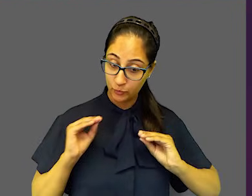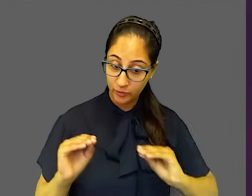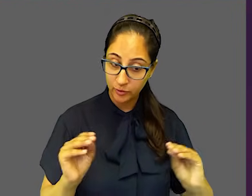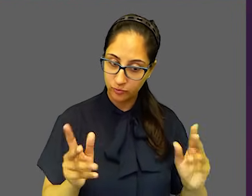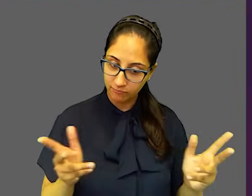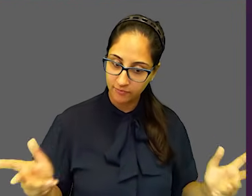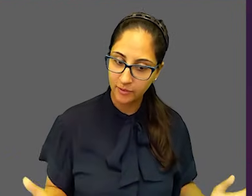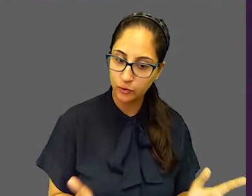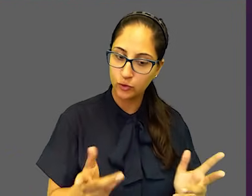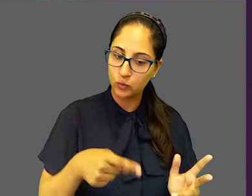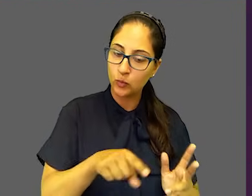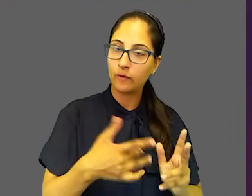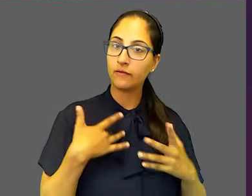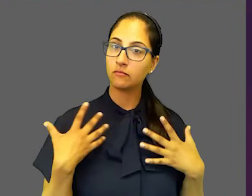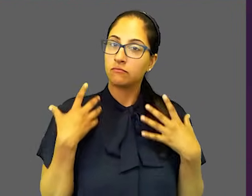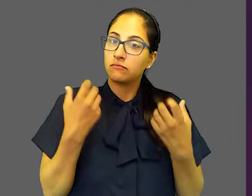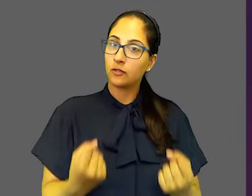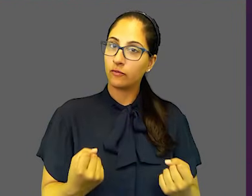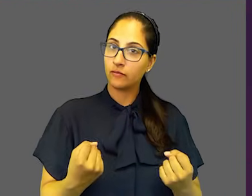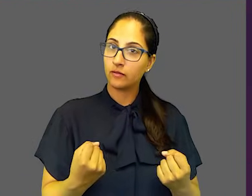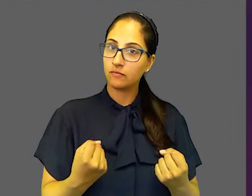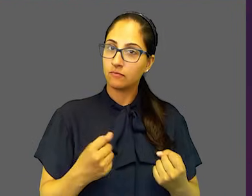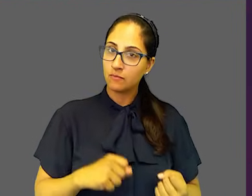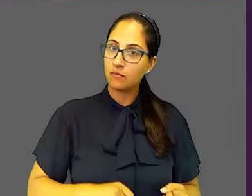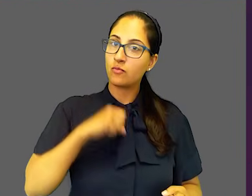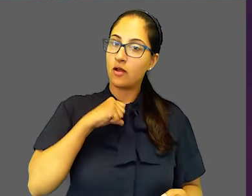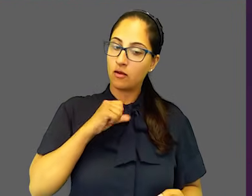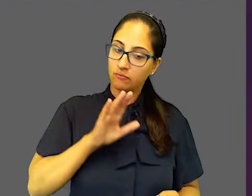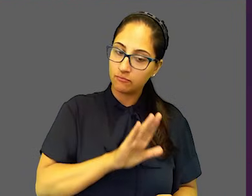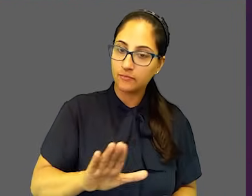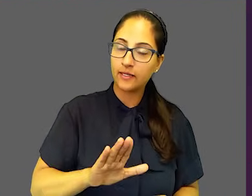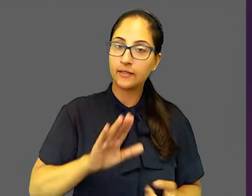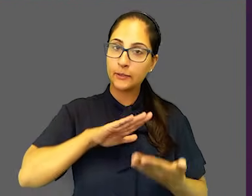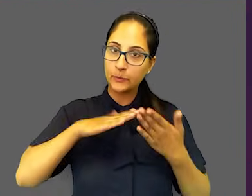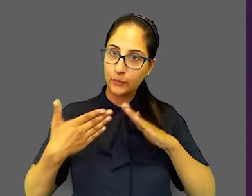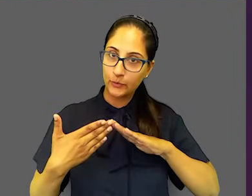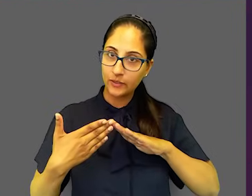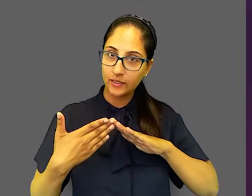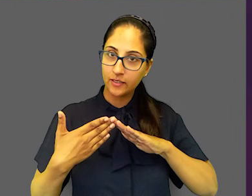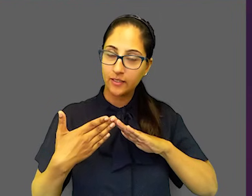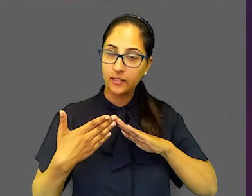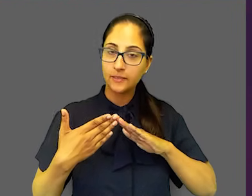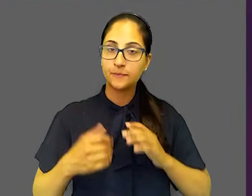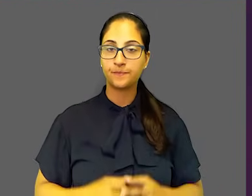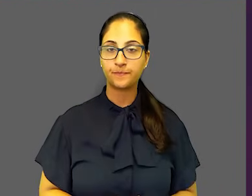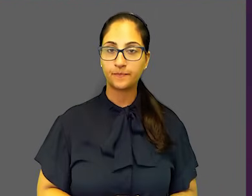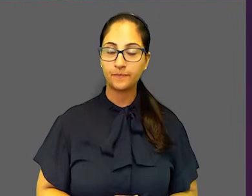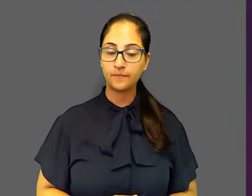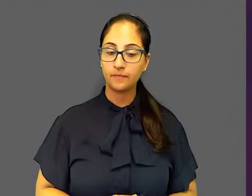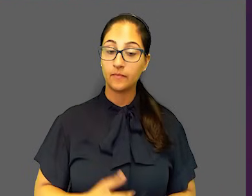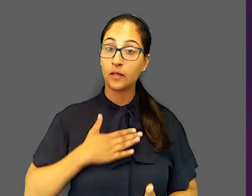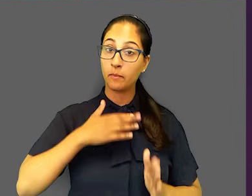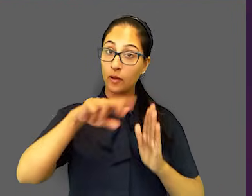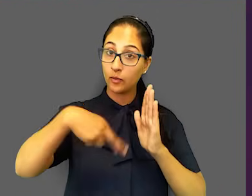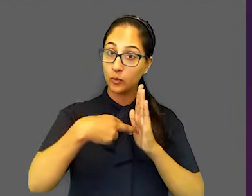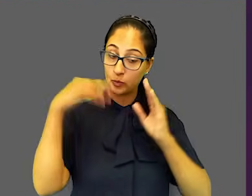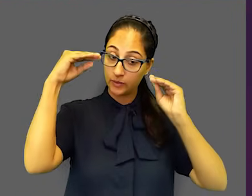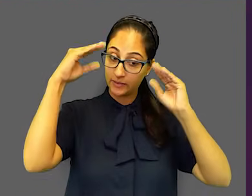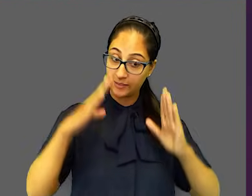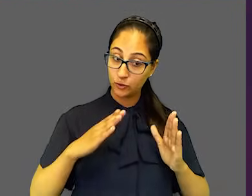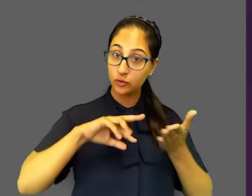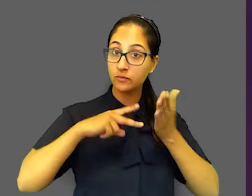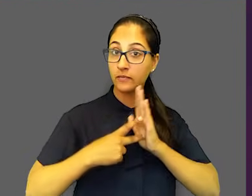this community. And so it goes beyond education for me. It goes to a place of belonging and a sense